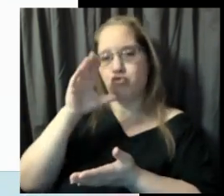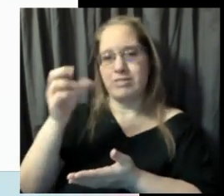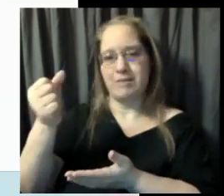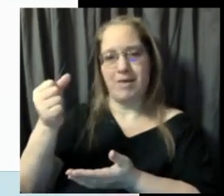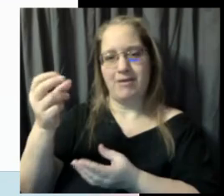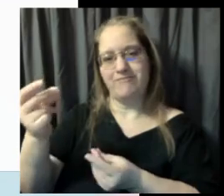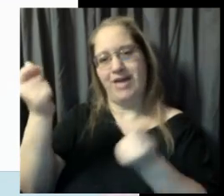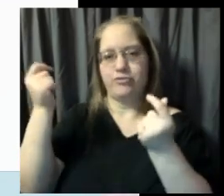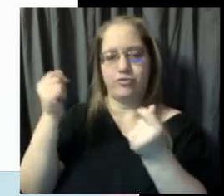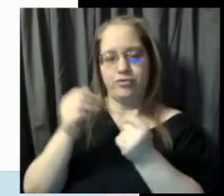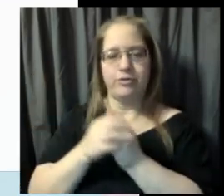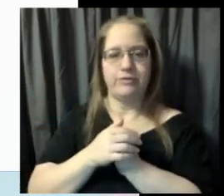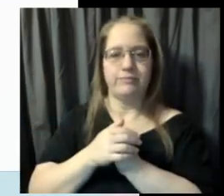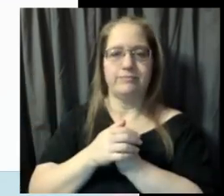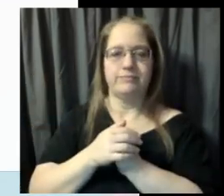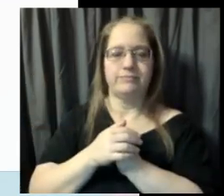faster?